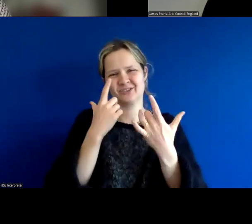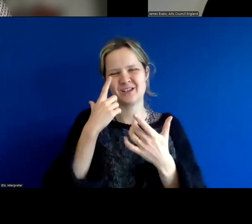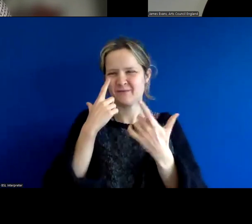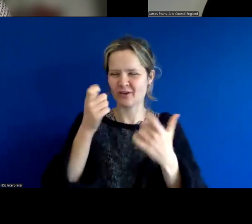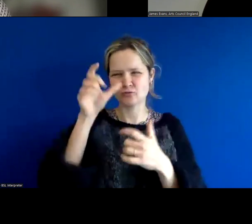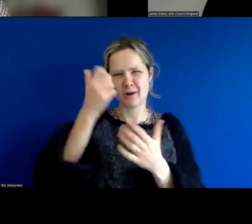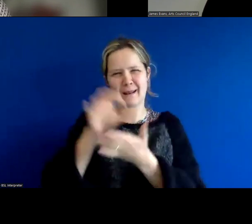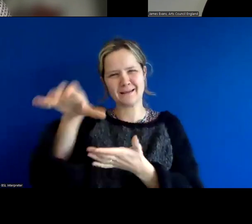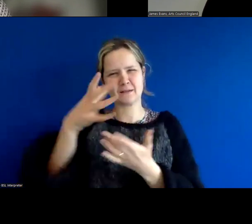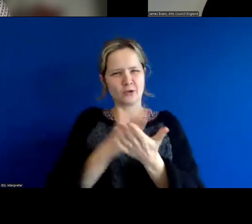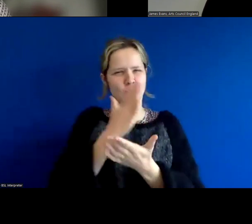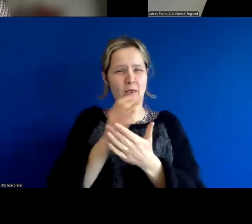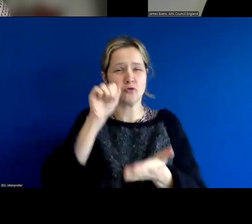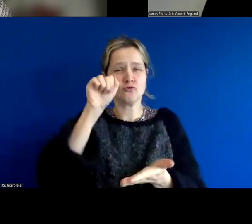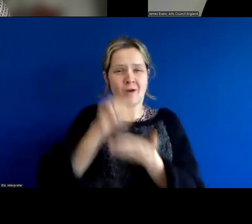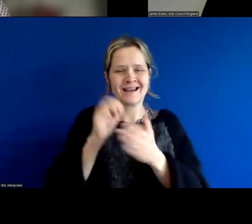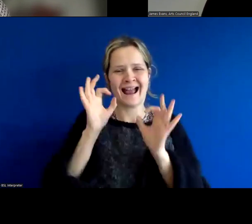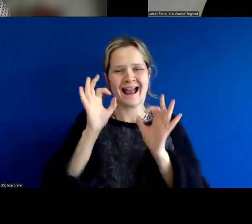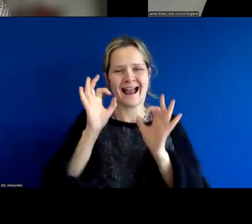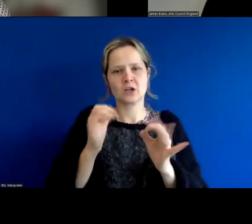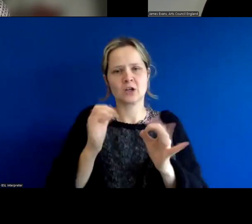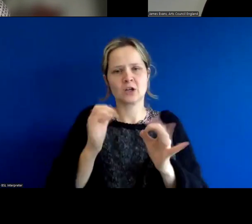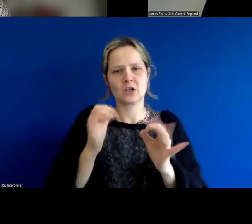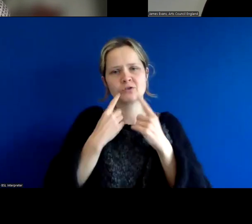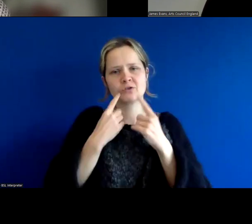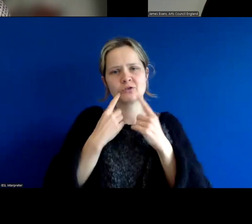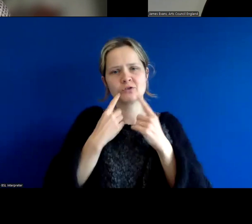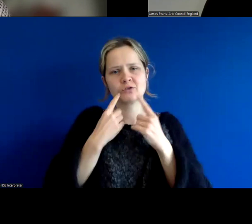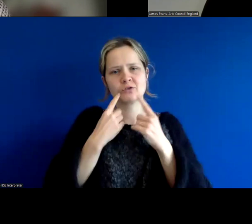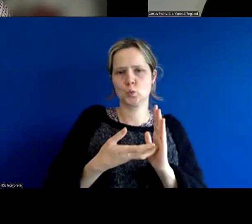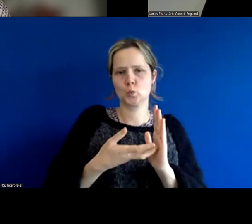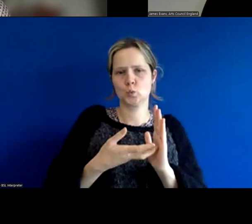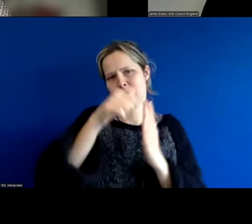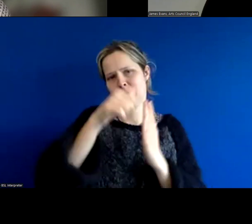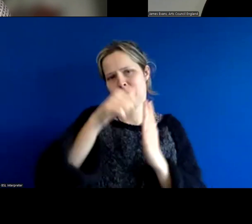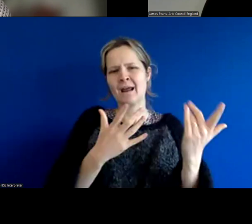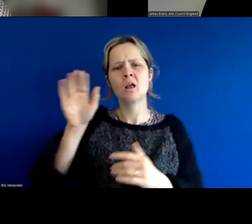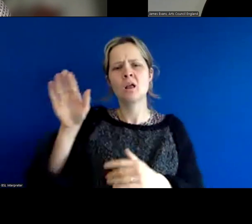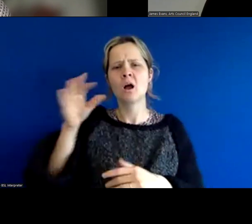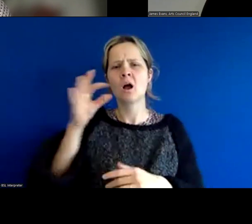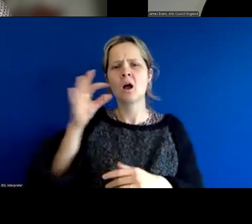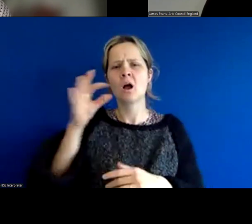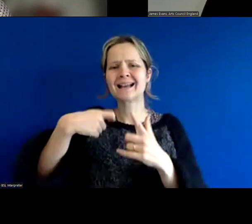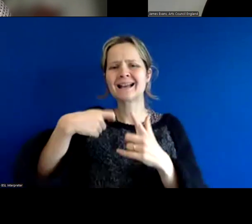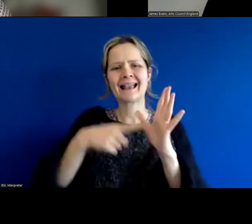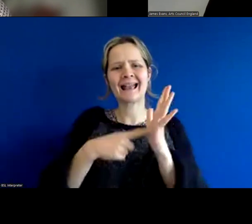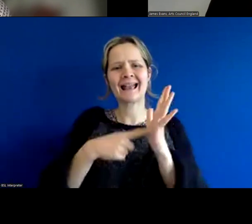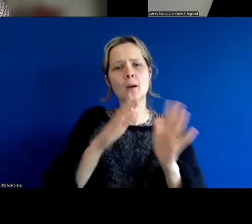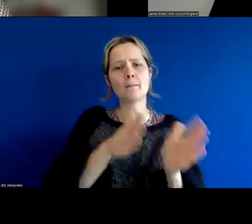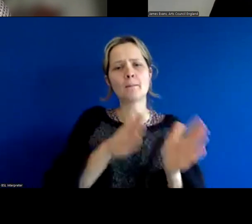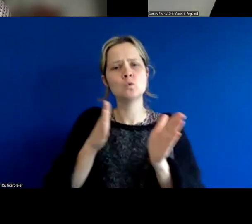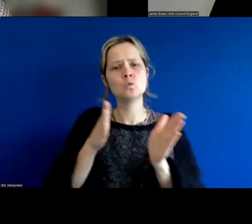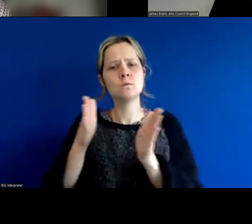So I think maybe I'll just look for Kate to see how we're going to move into the next part of the session